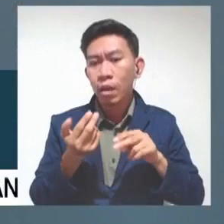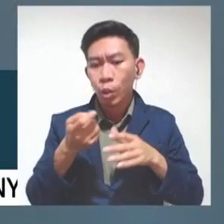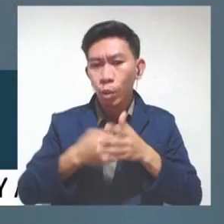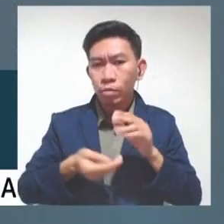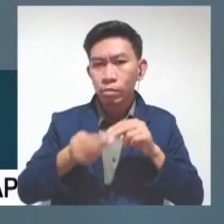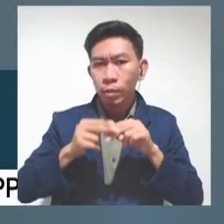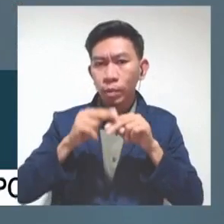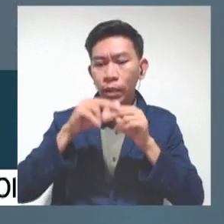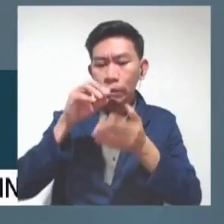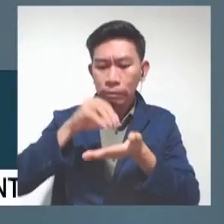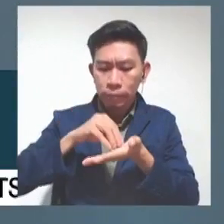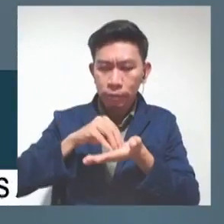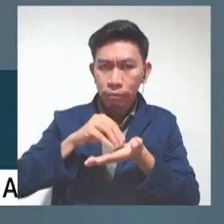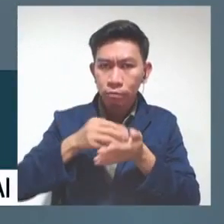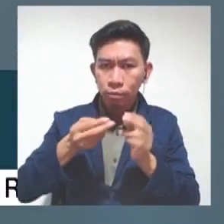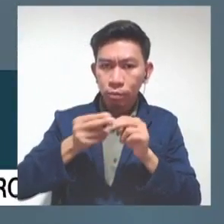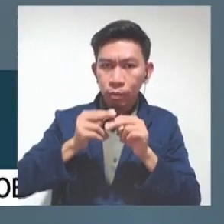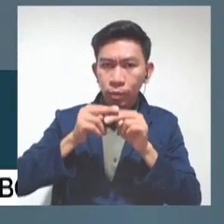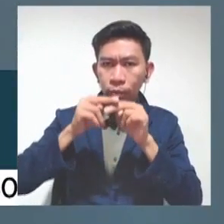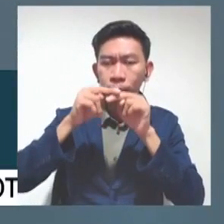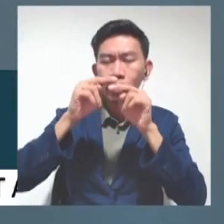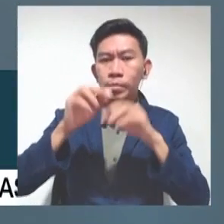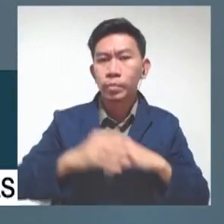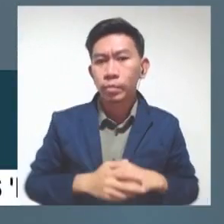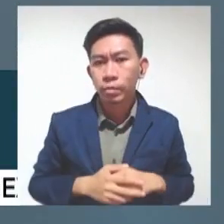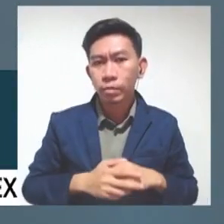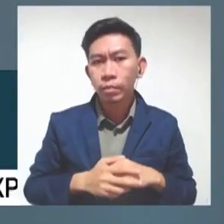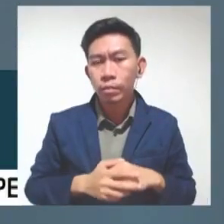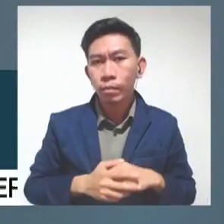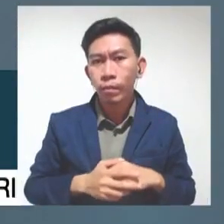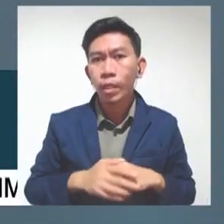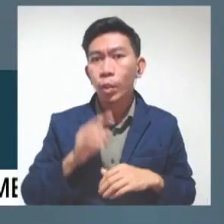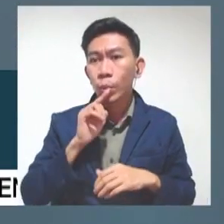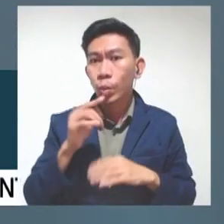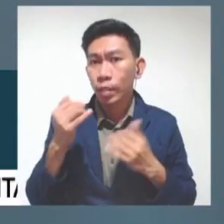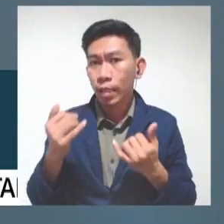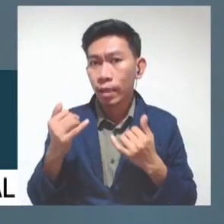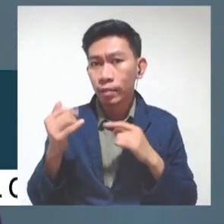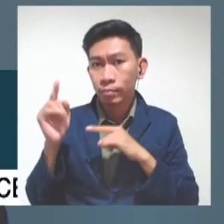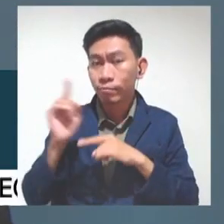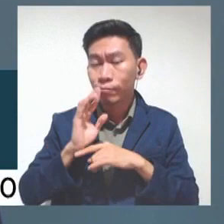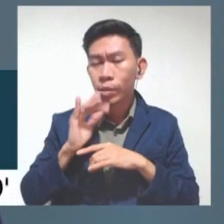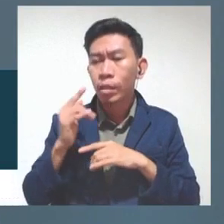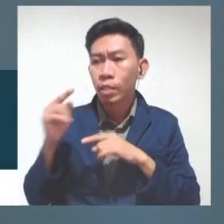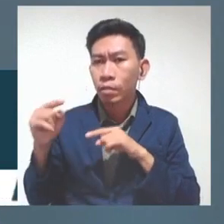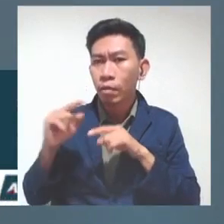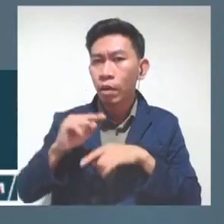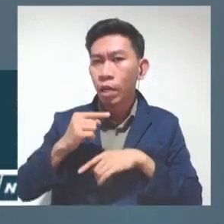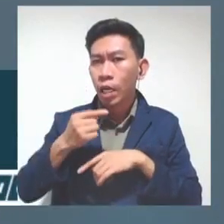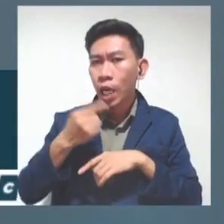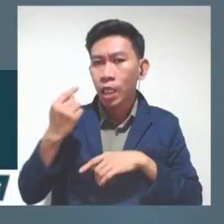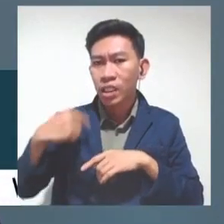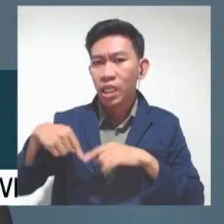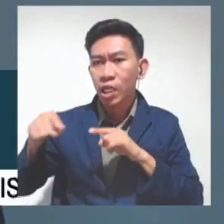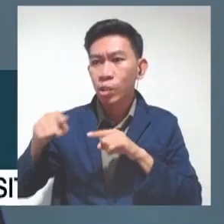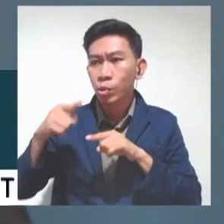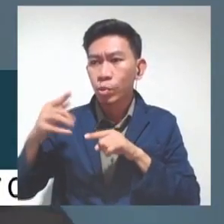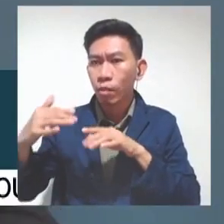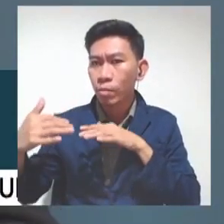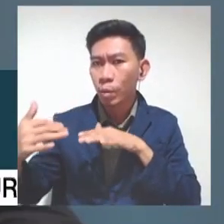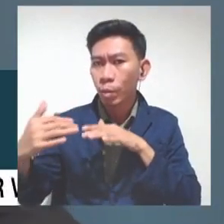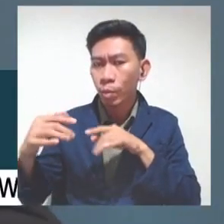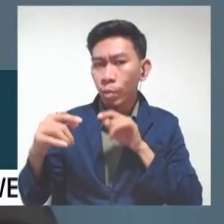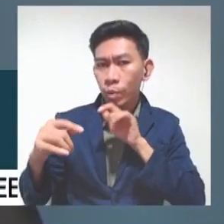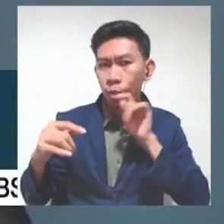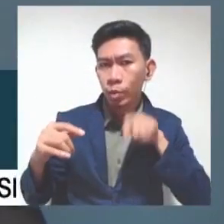These are connected because the war, Russia's brutal invasion of Ukraine, has caused ripple effects that impact